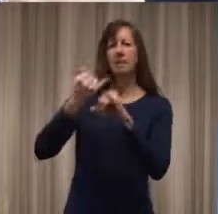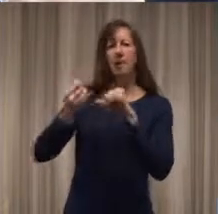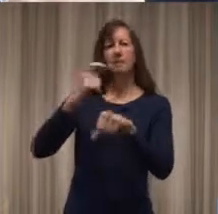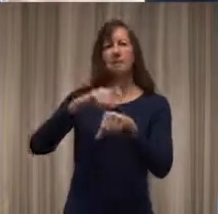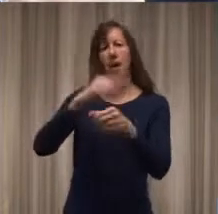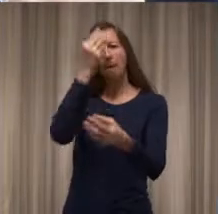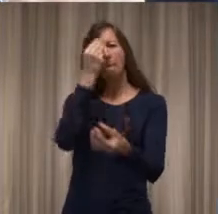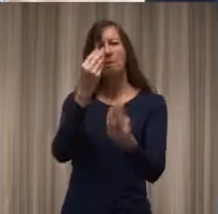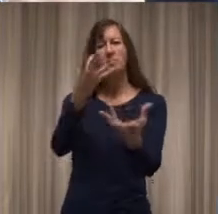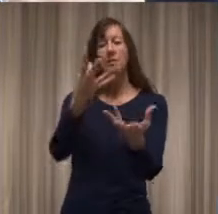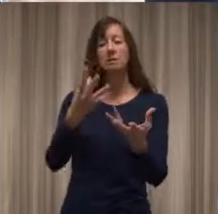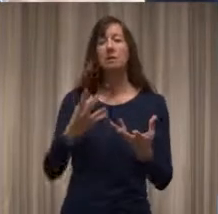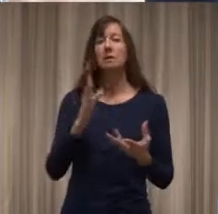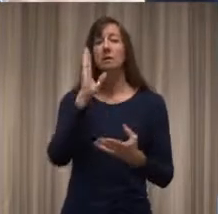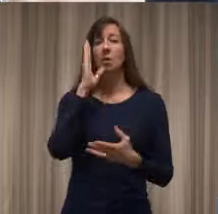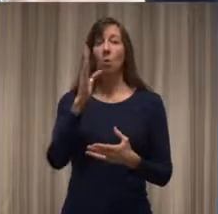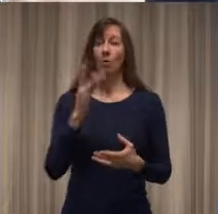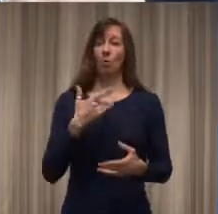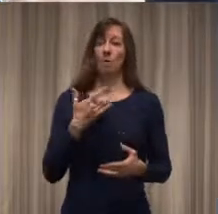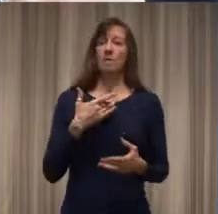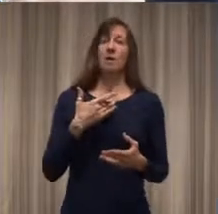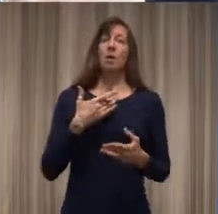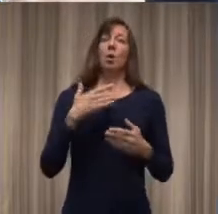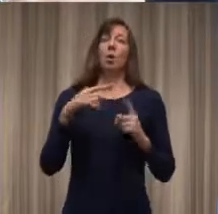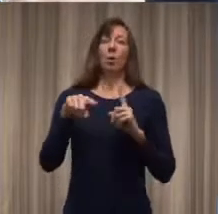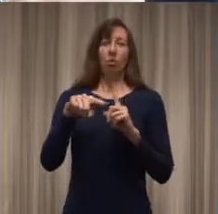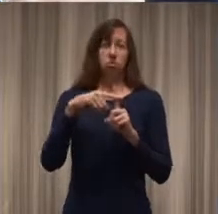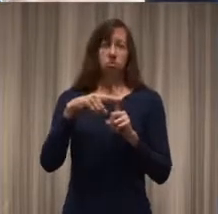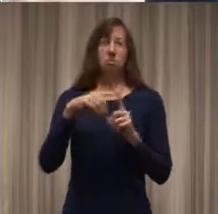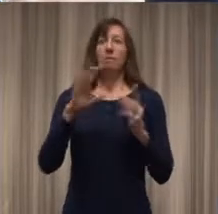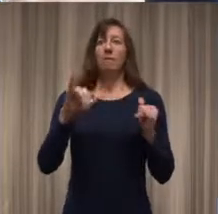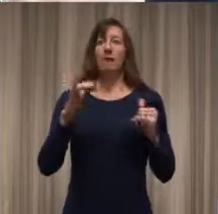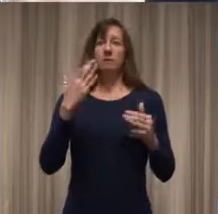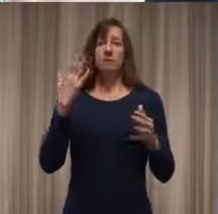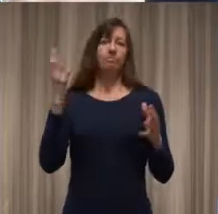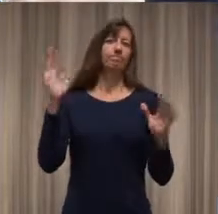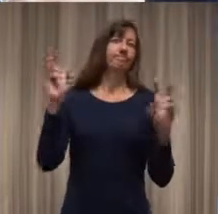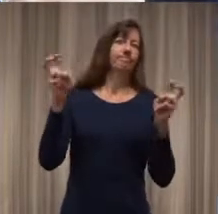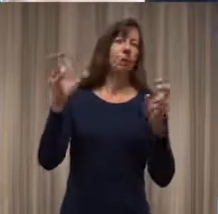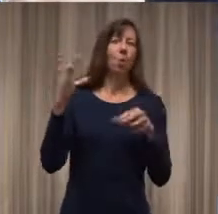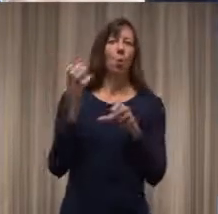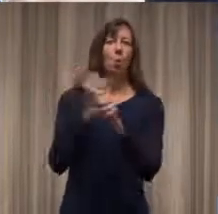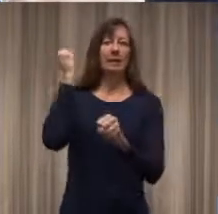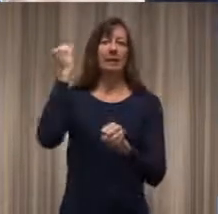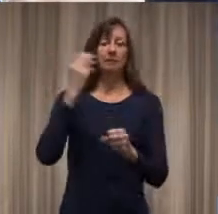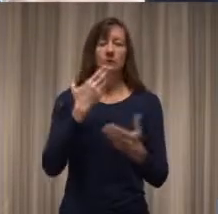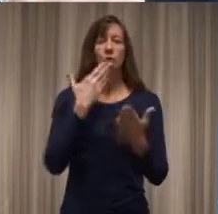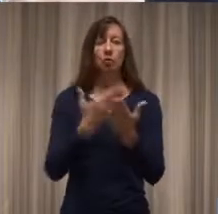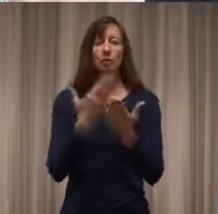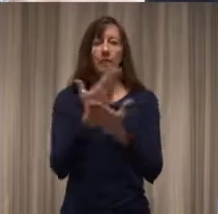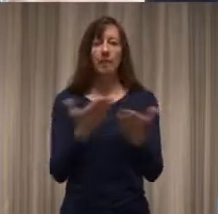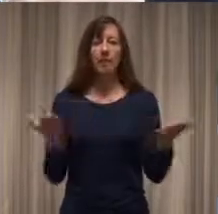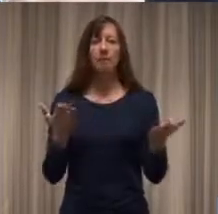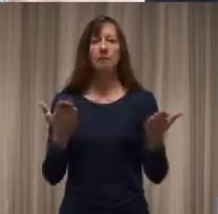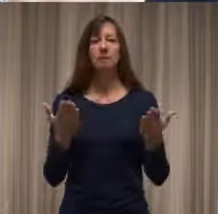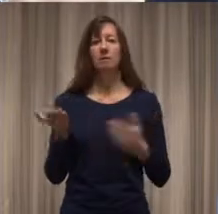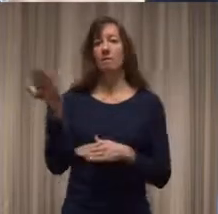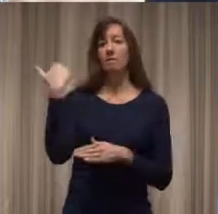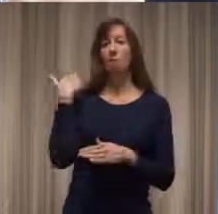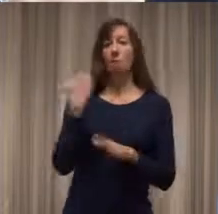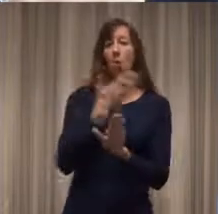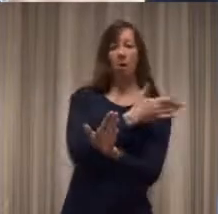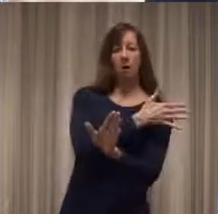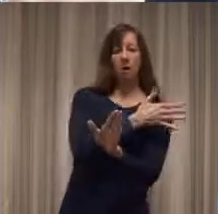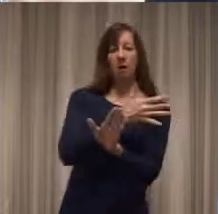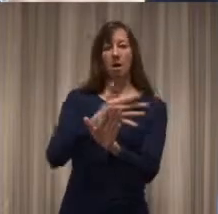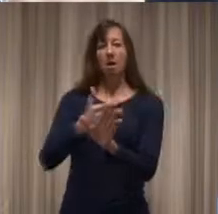relative win in that really from before Thanksgiving till now, we've seen an increase,